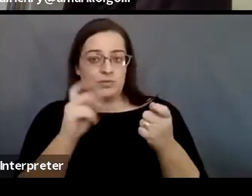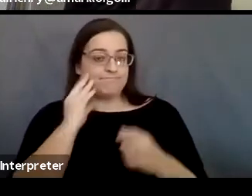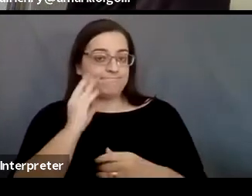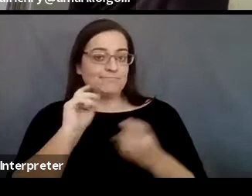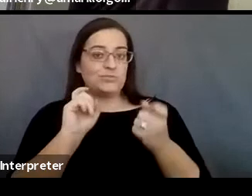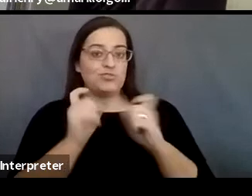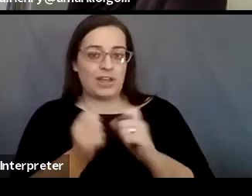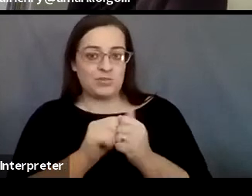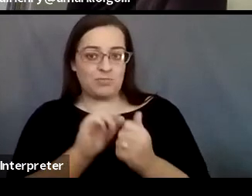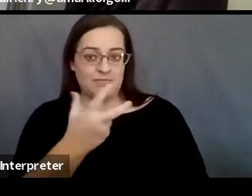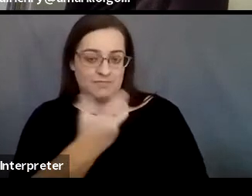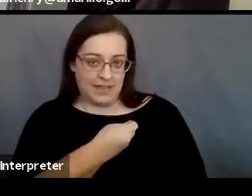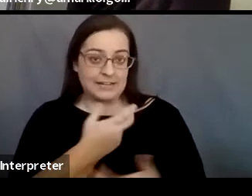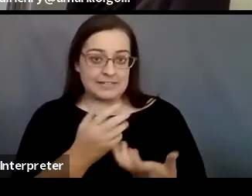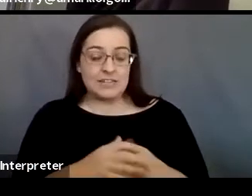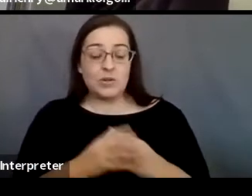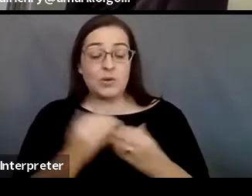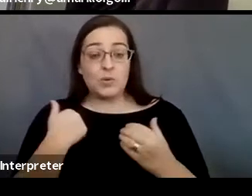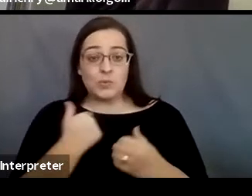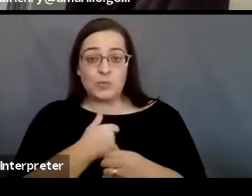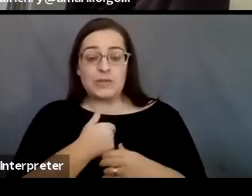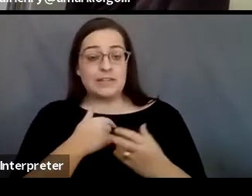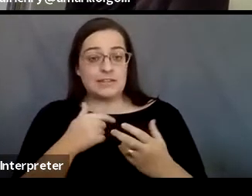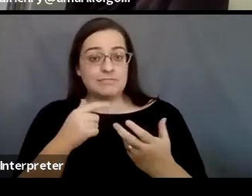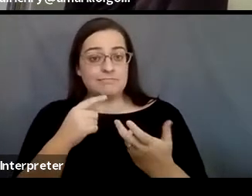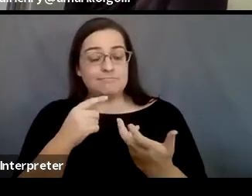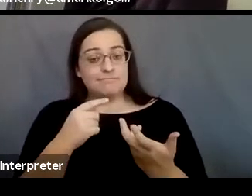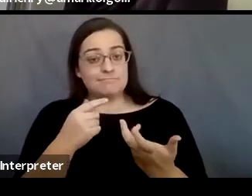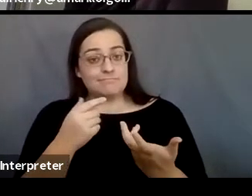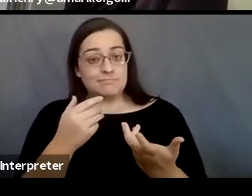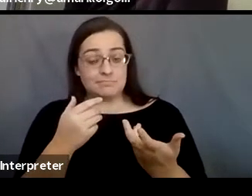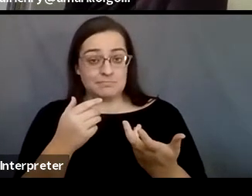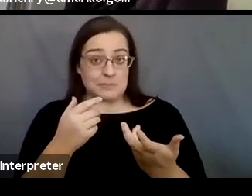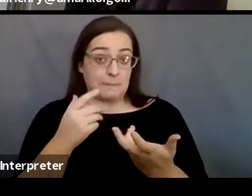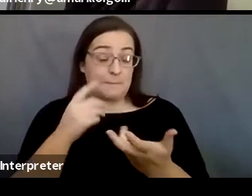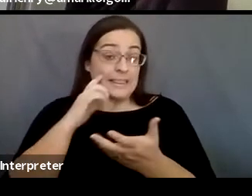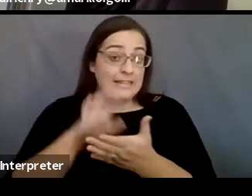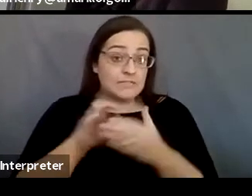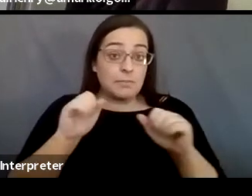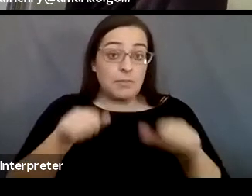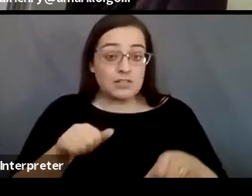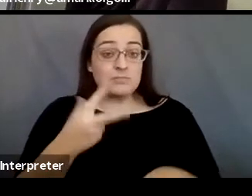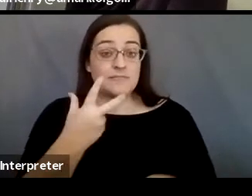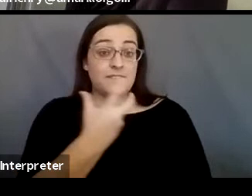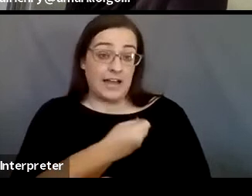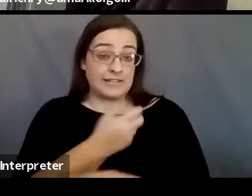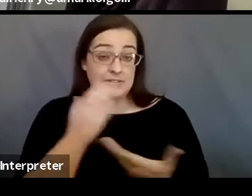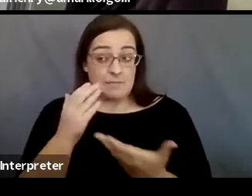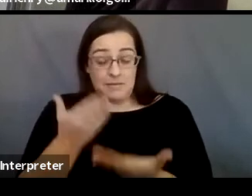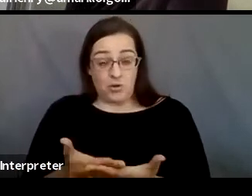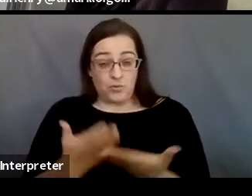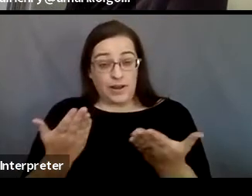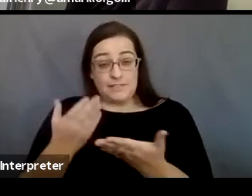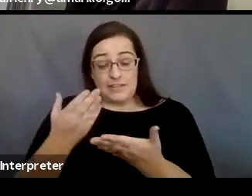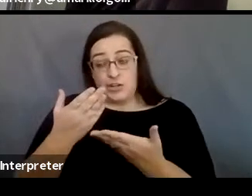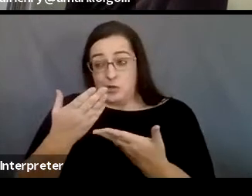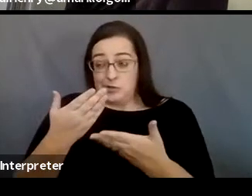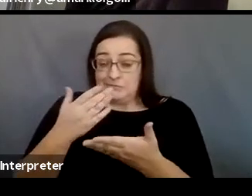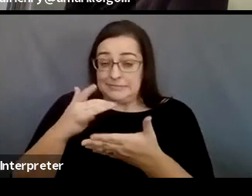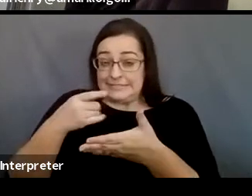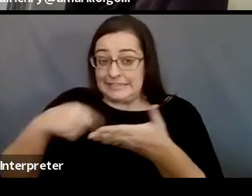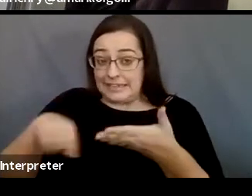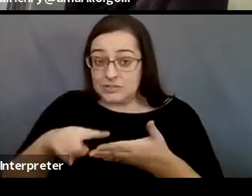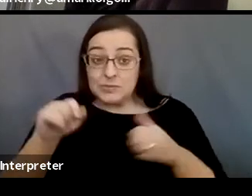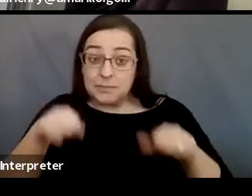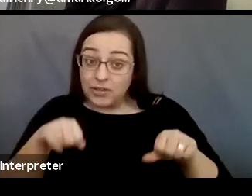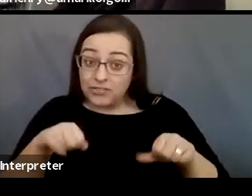we have every reason to believe that this community may receive vaccine as early as next week, which is very exciting. And as